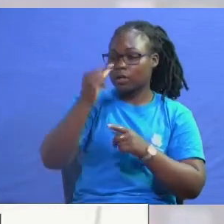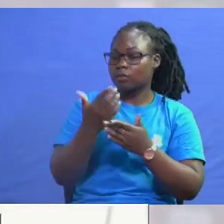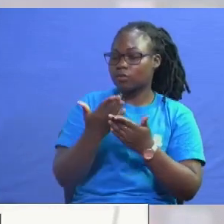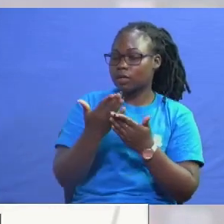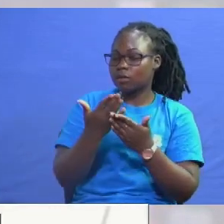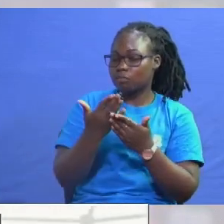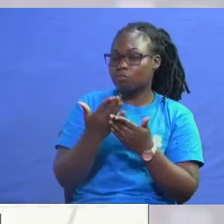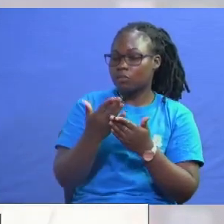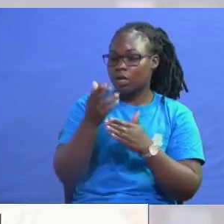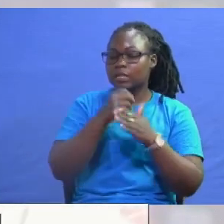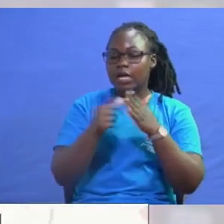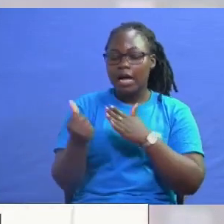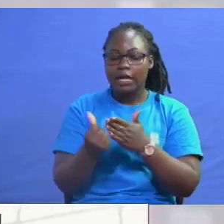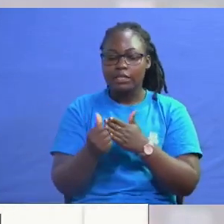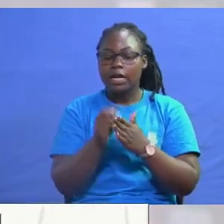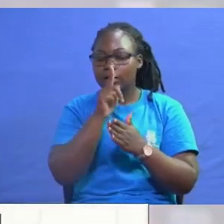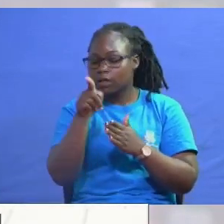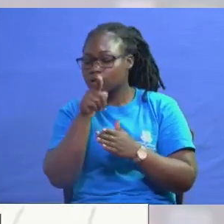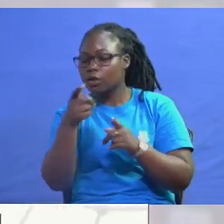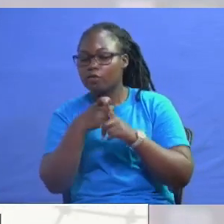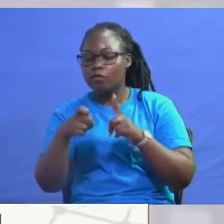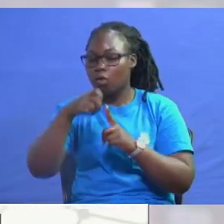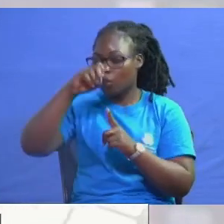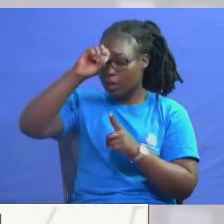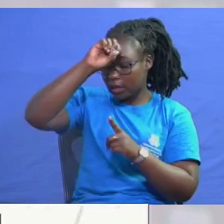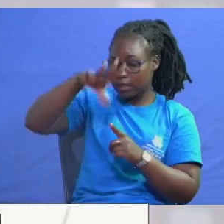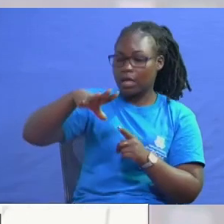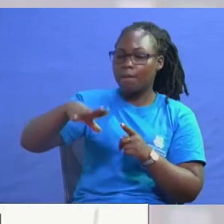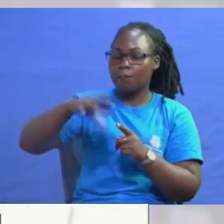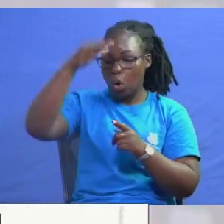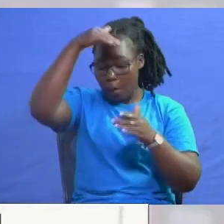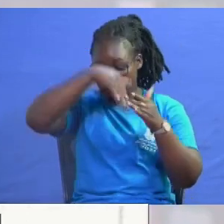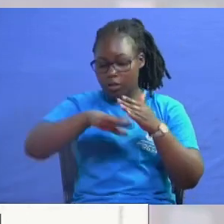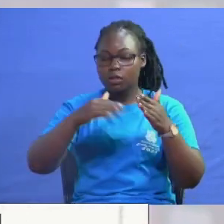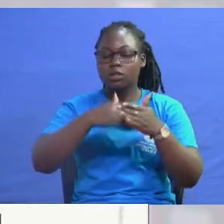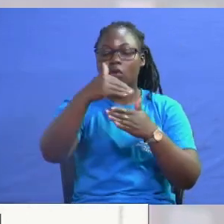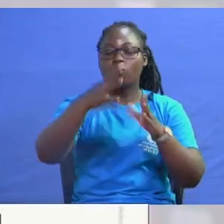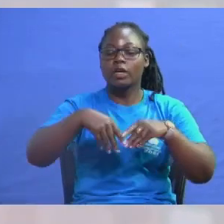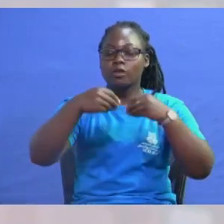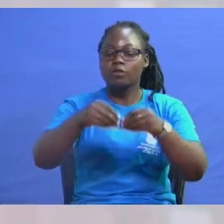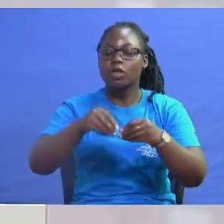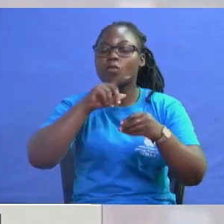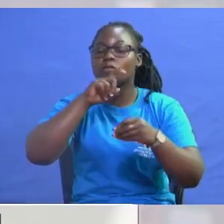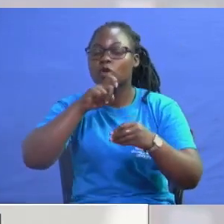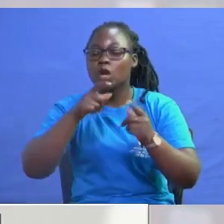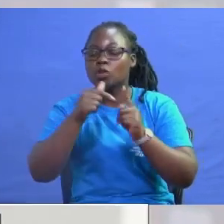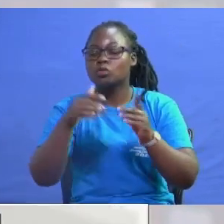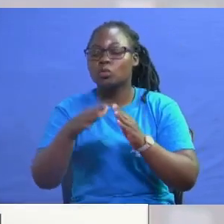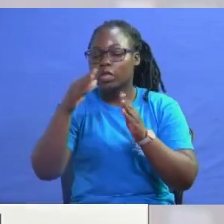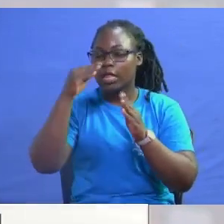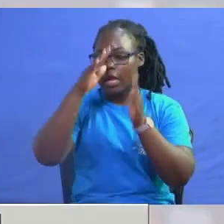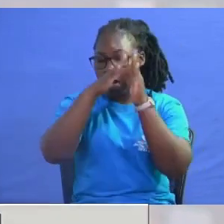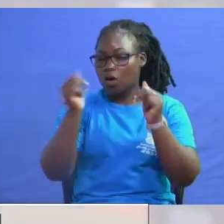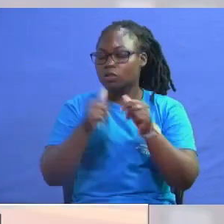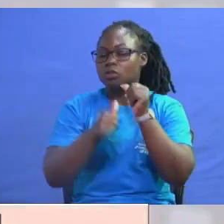governor has been under criticism from Kiambu parliamentarians over his donation of chicken to household, which they claim